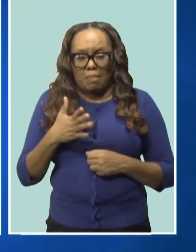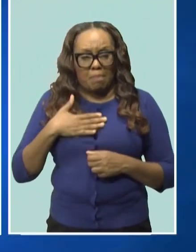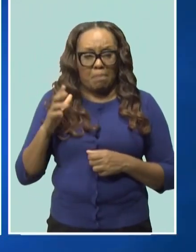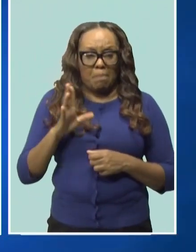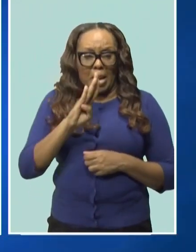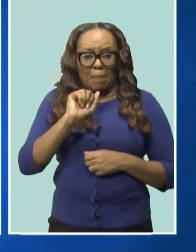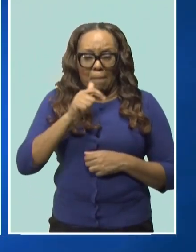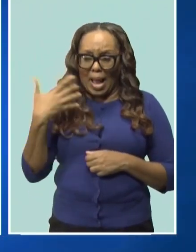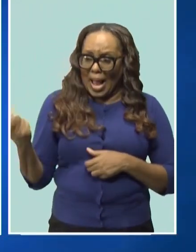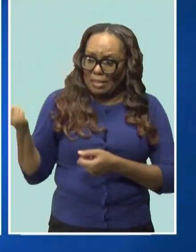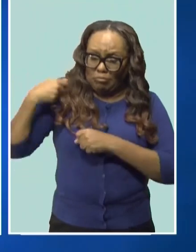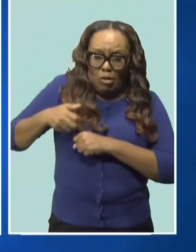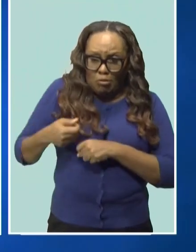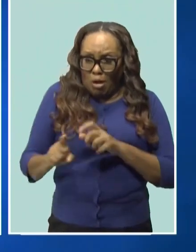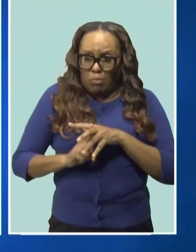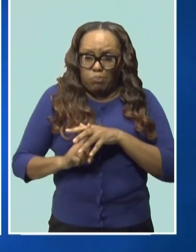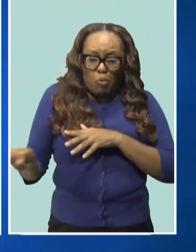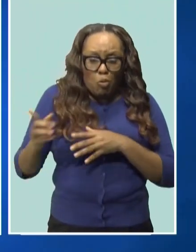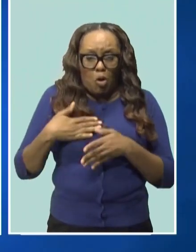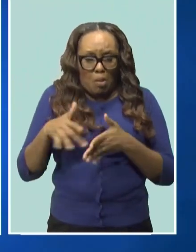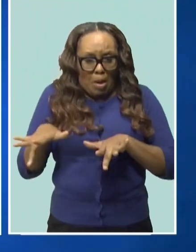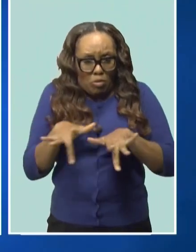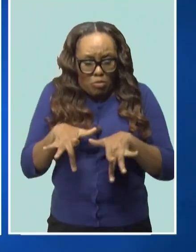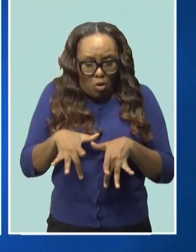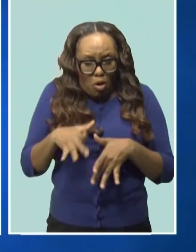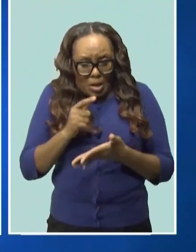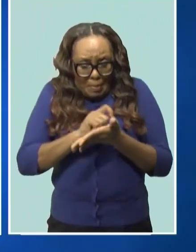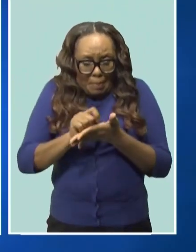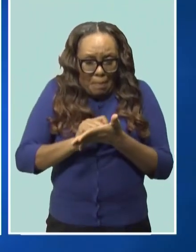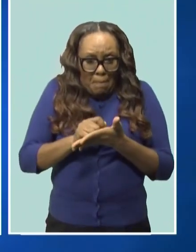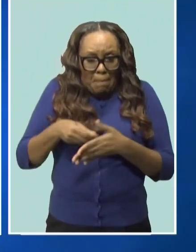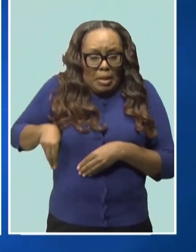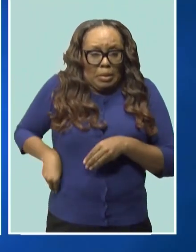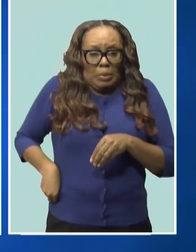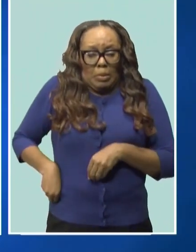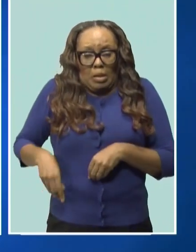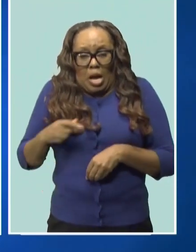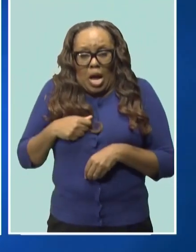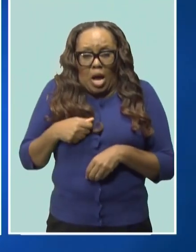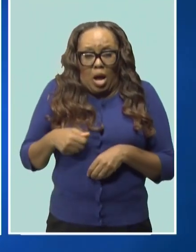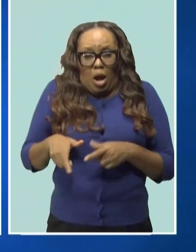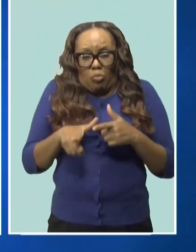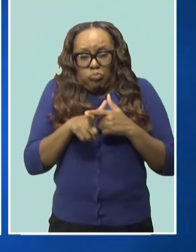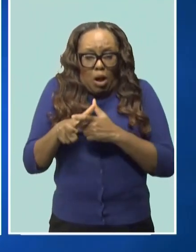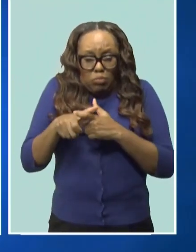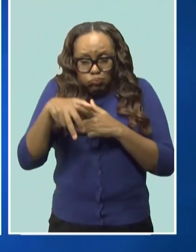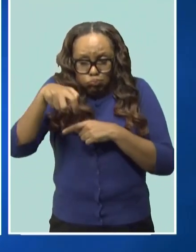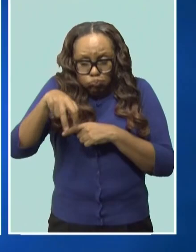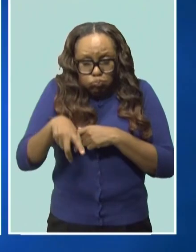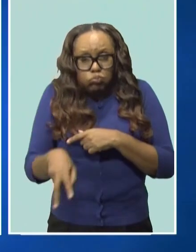tape recorder, notepad, and I'm running down the stairs,